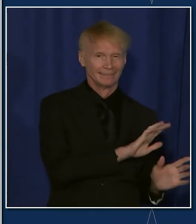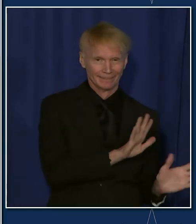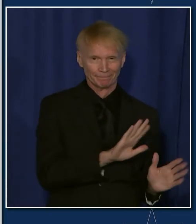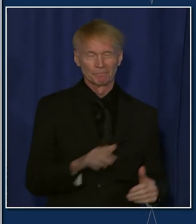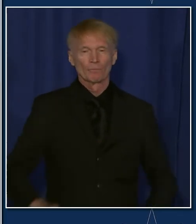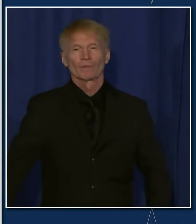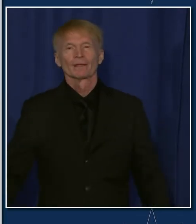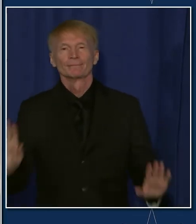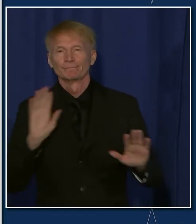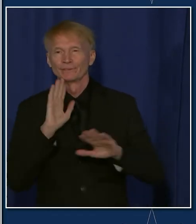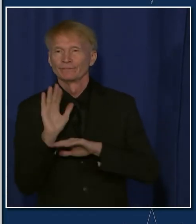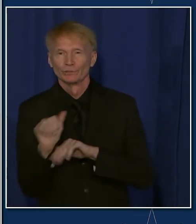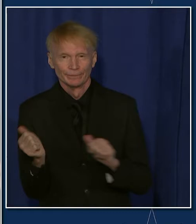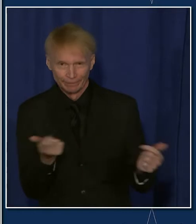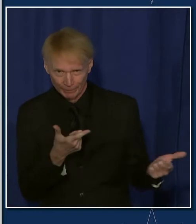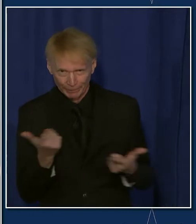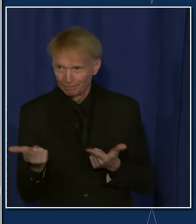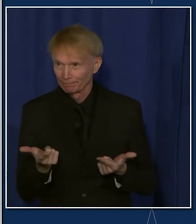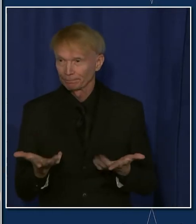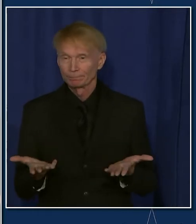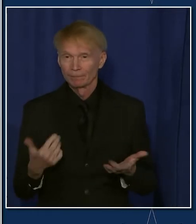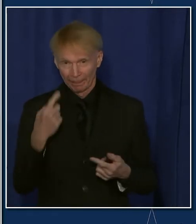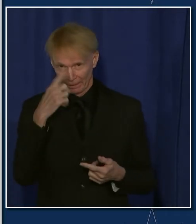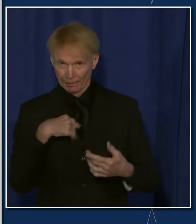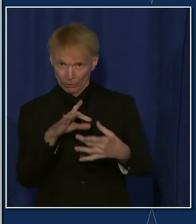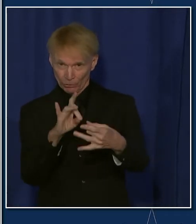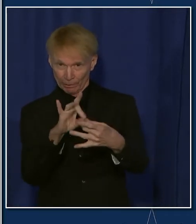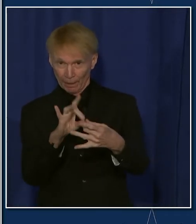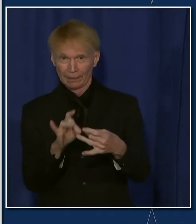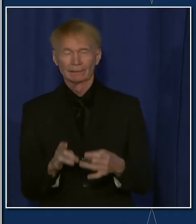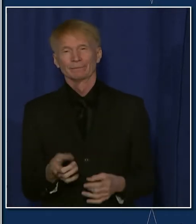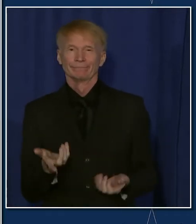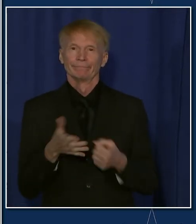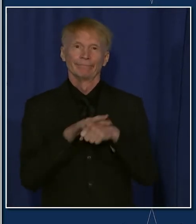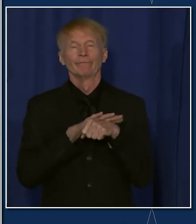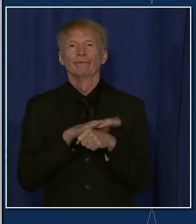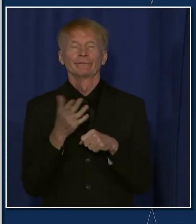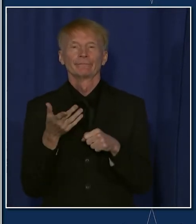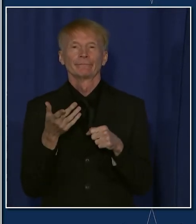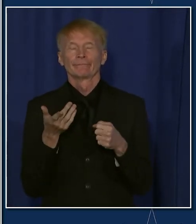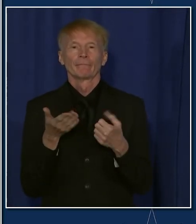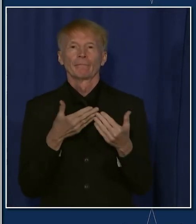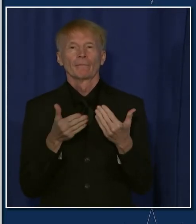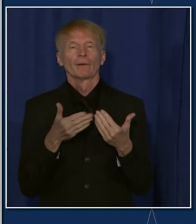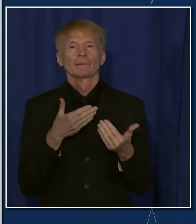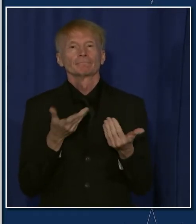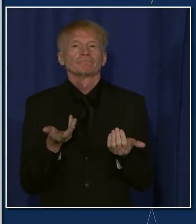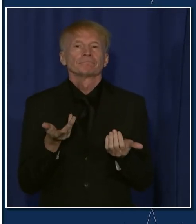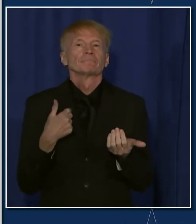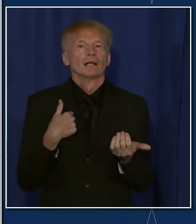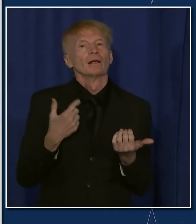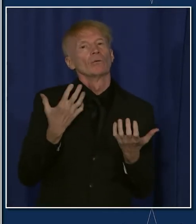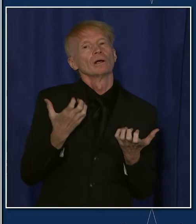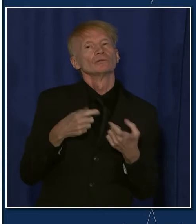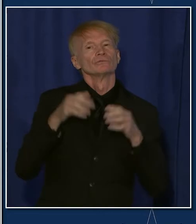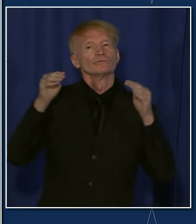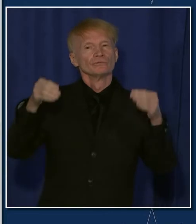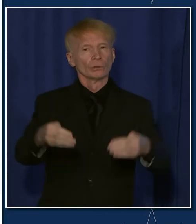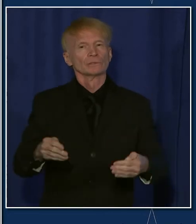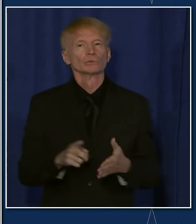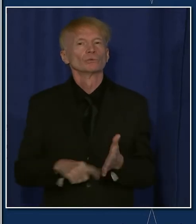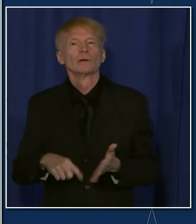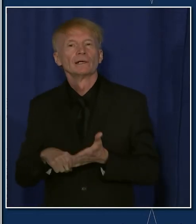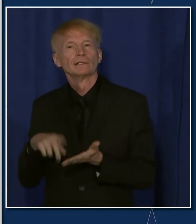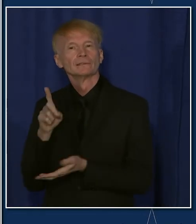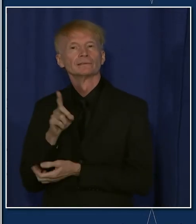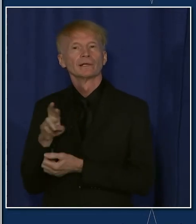Well, good afternoon, everyone. I think my remarks are almost superfluous, but I want to focus in on a couple of things that were said by